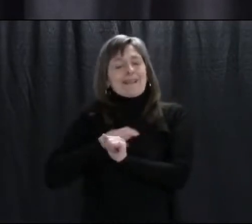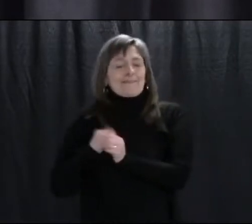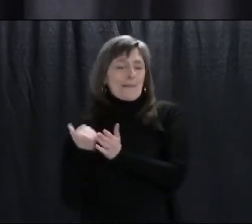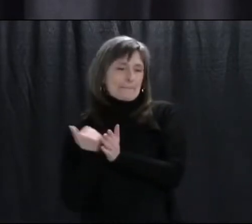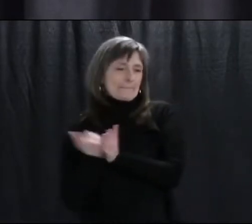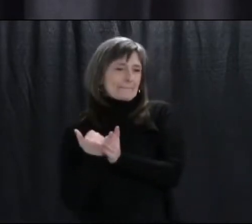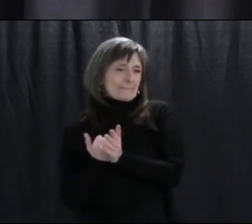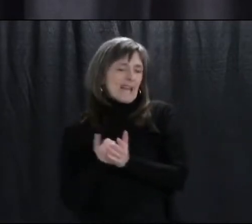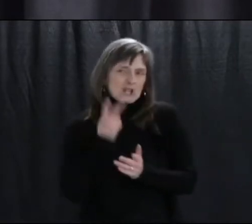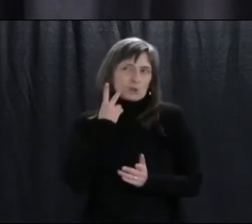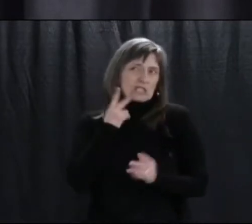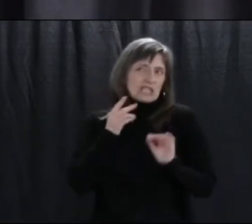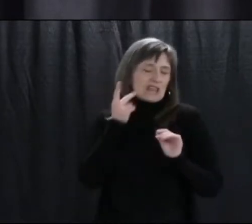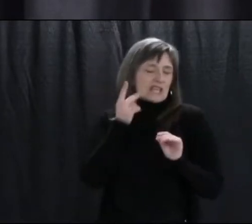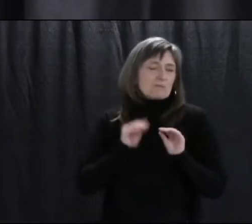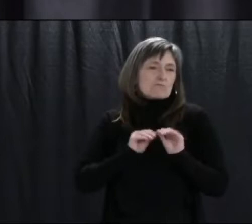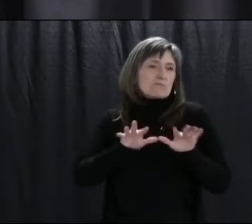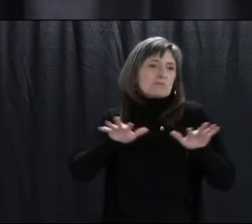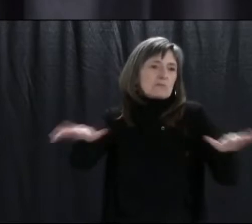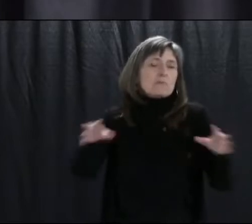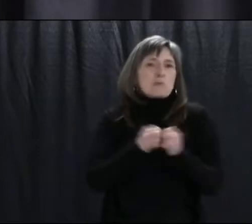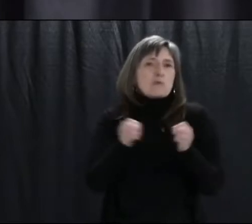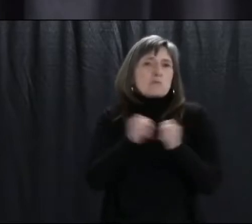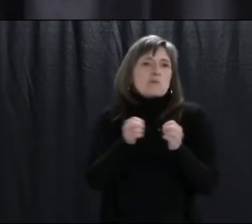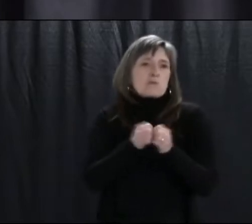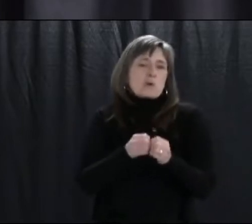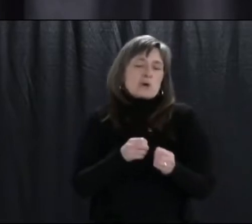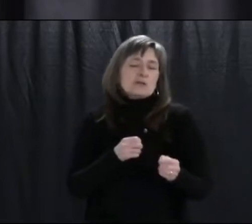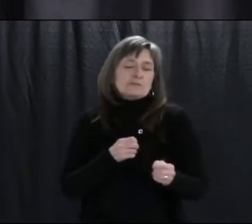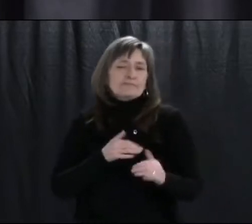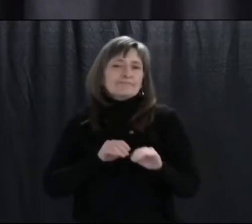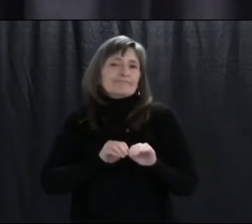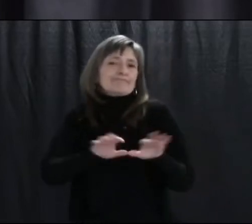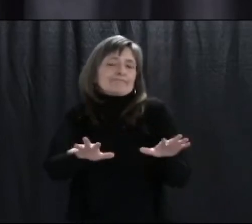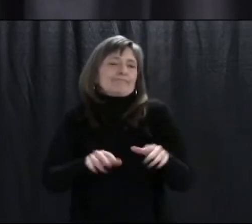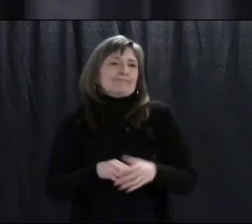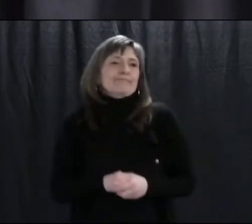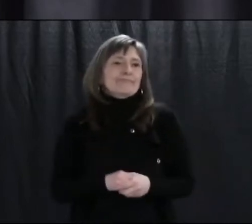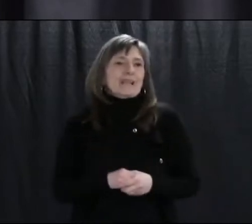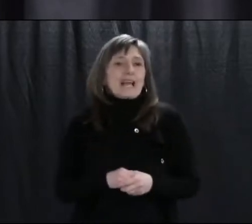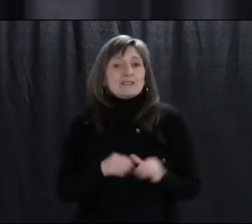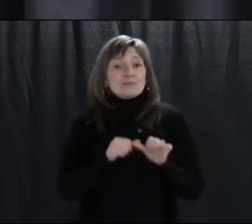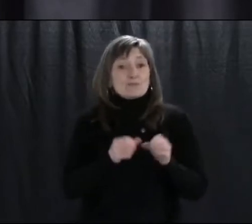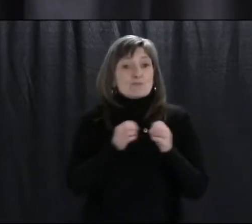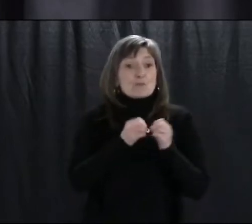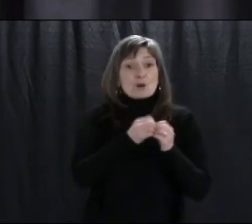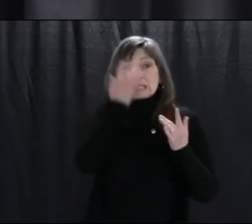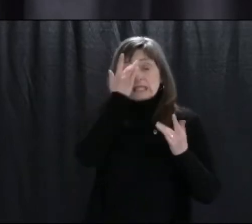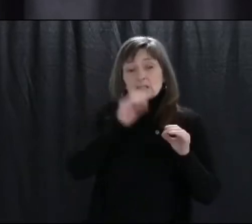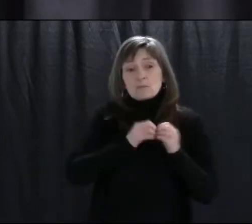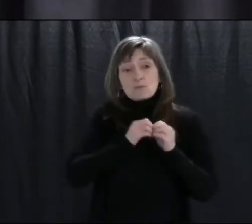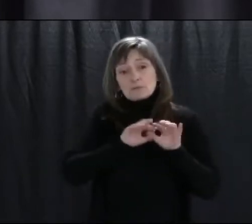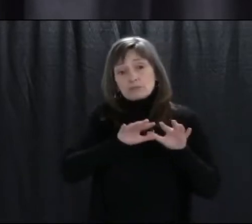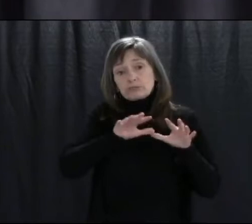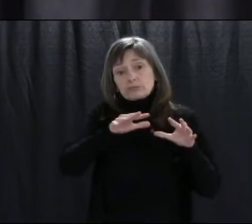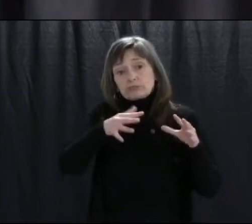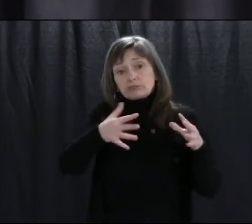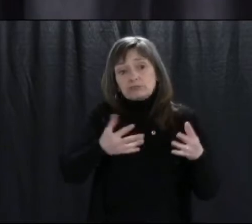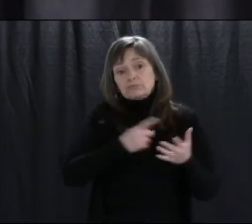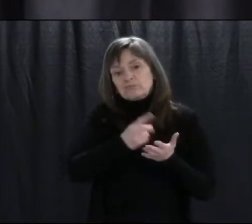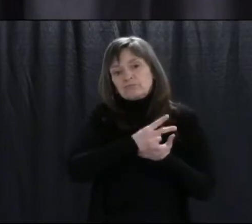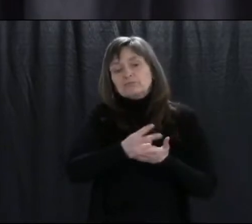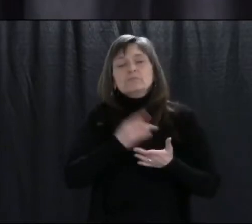see things like that become very widespread as this pandemic continues into